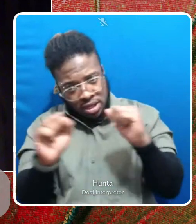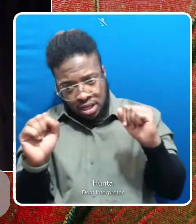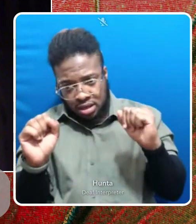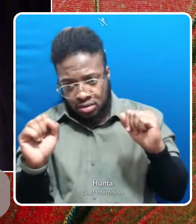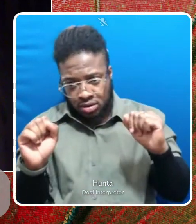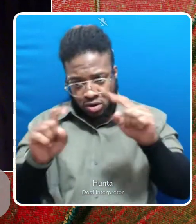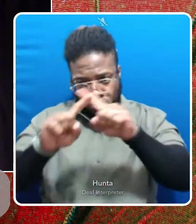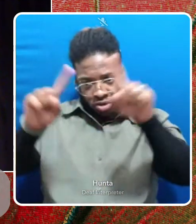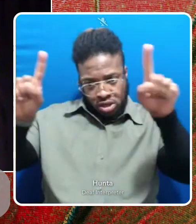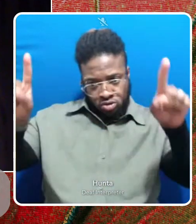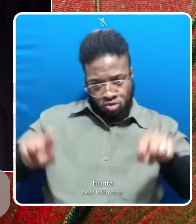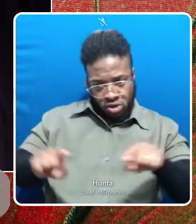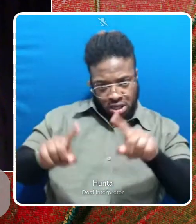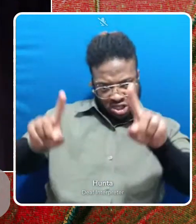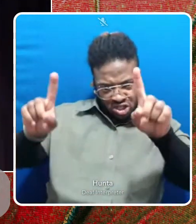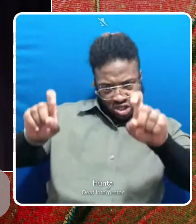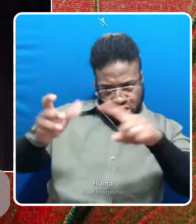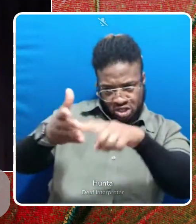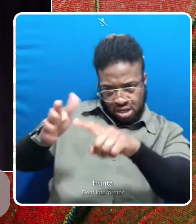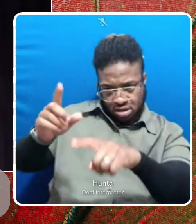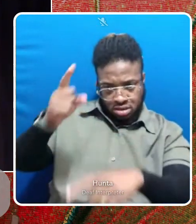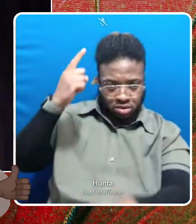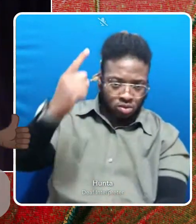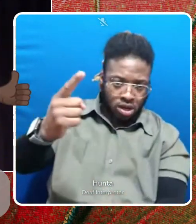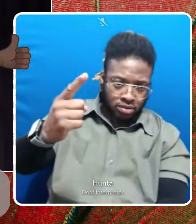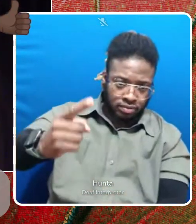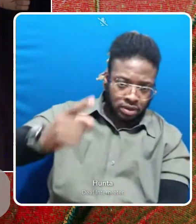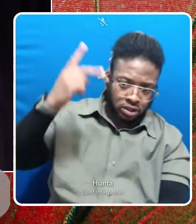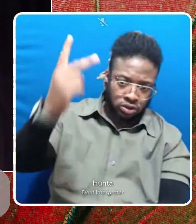1, 2.